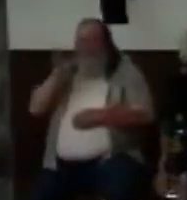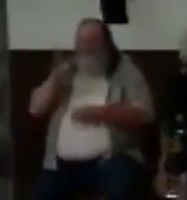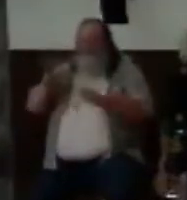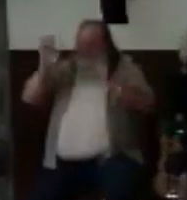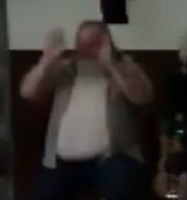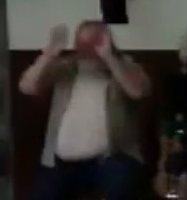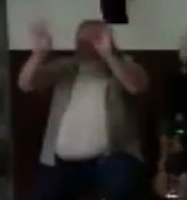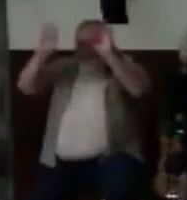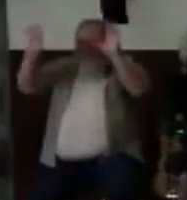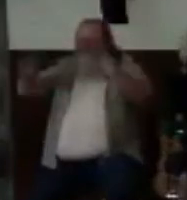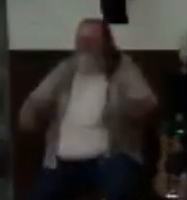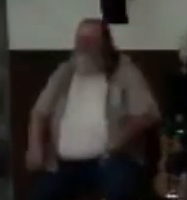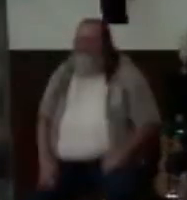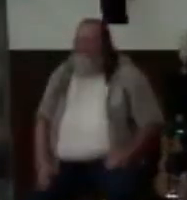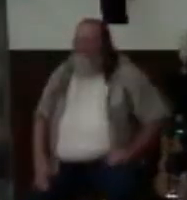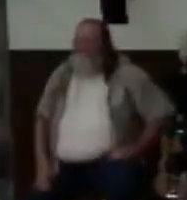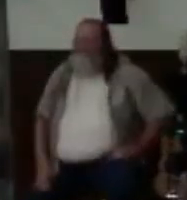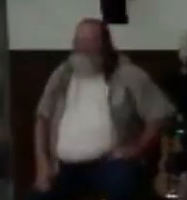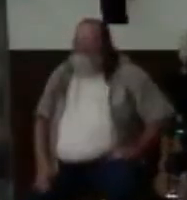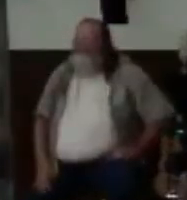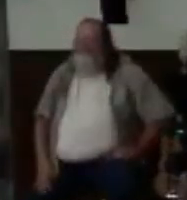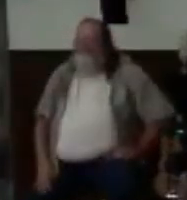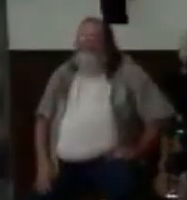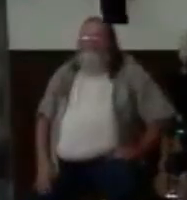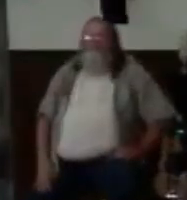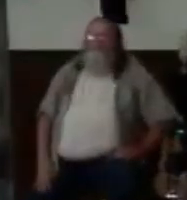But here's why I opened with Zechariah.